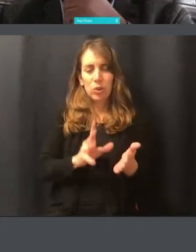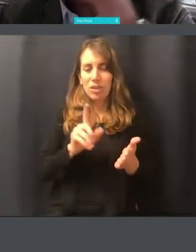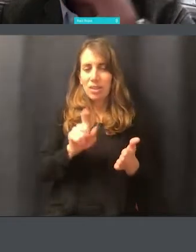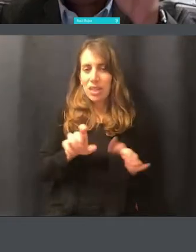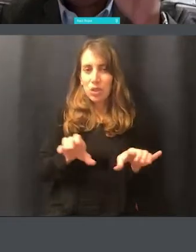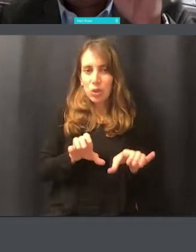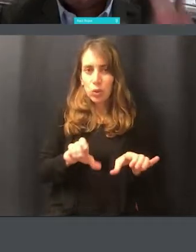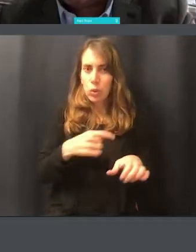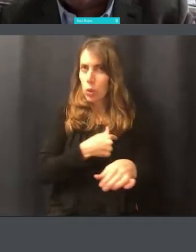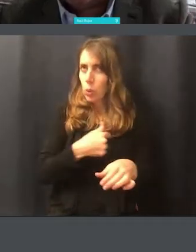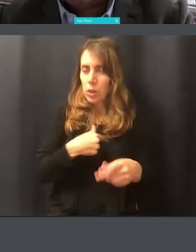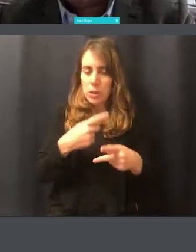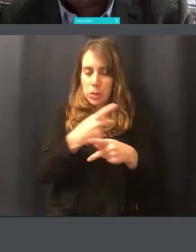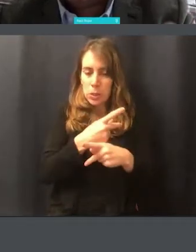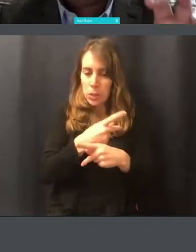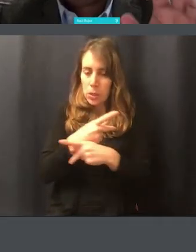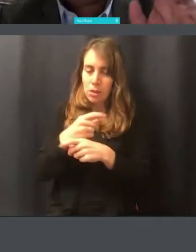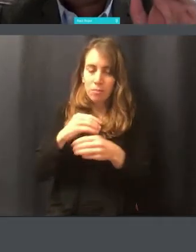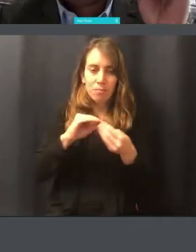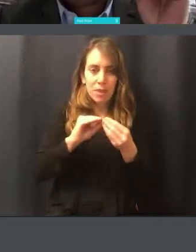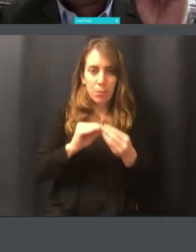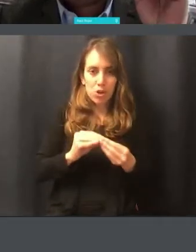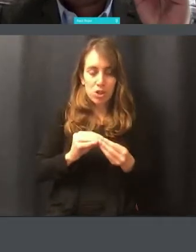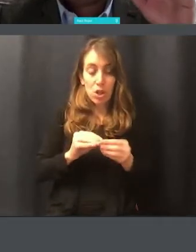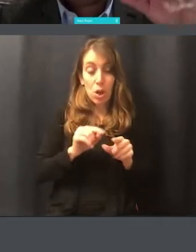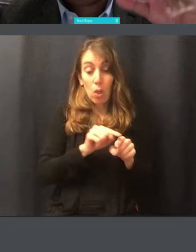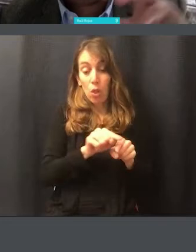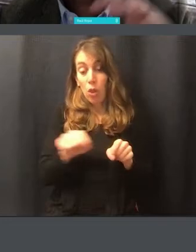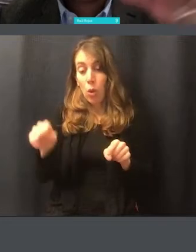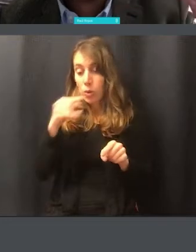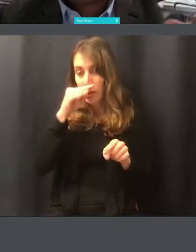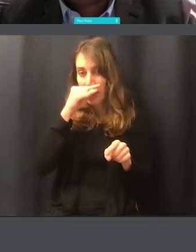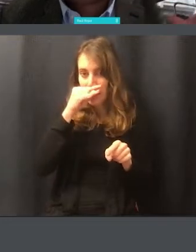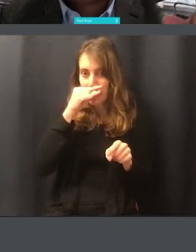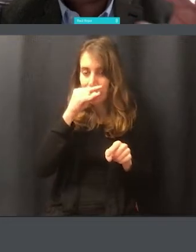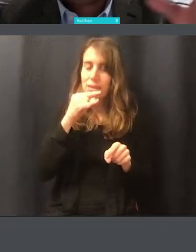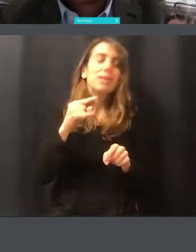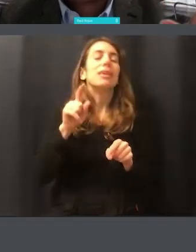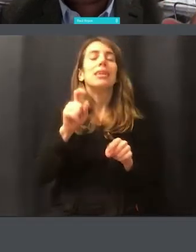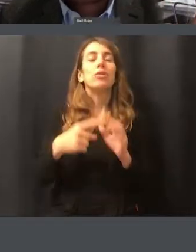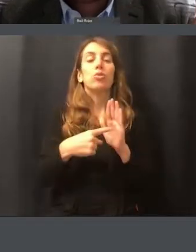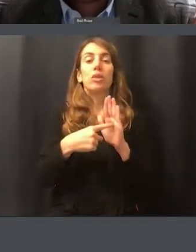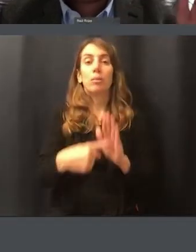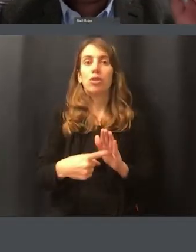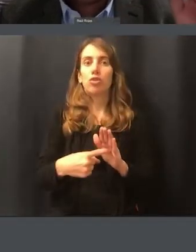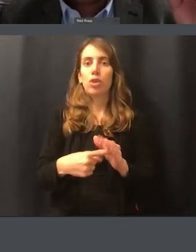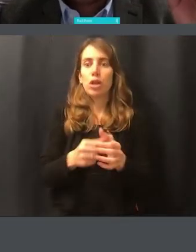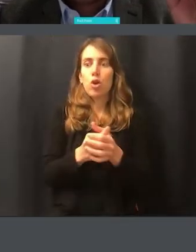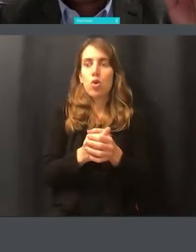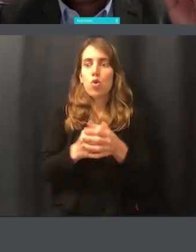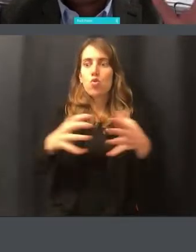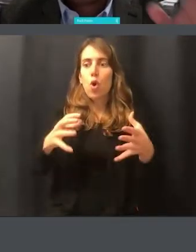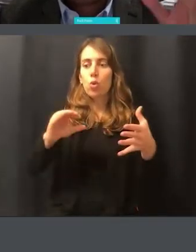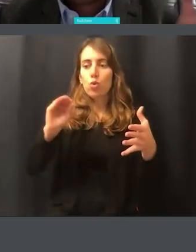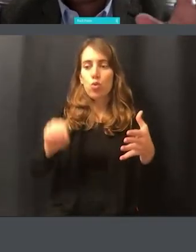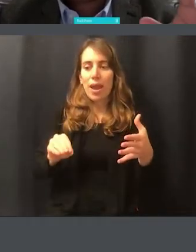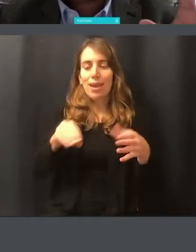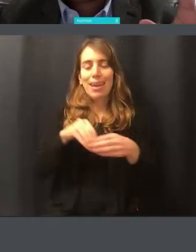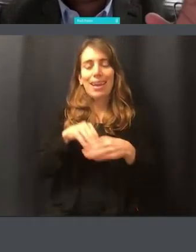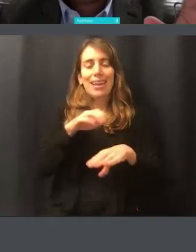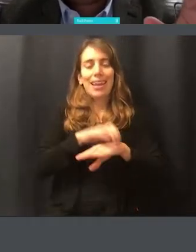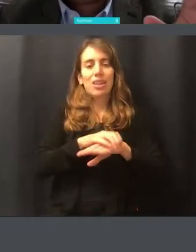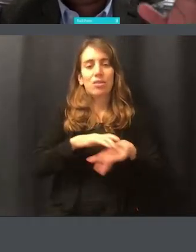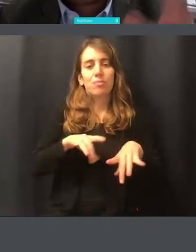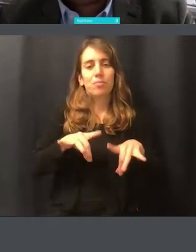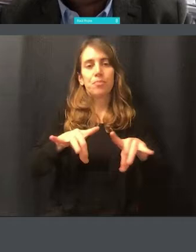which is these kids need to demonstrate a growth rate in their English acquisition that's 1.5